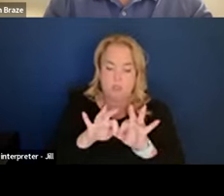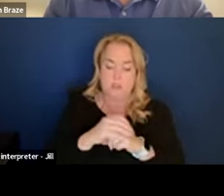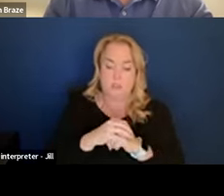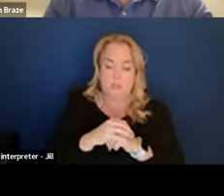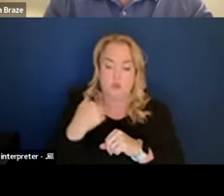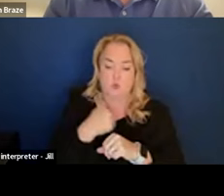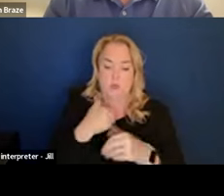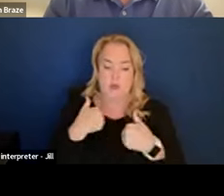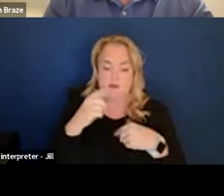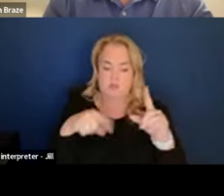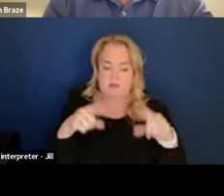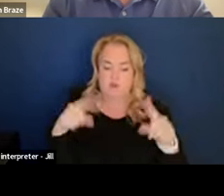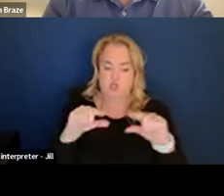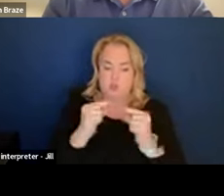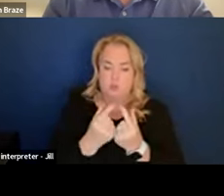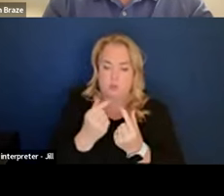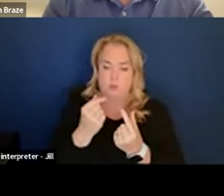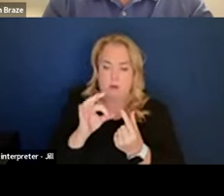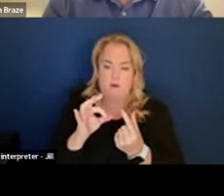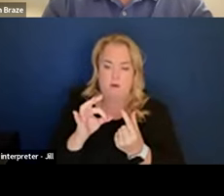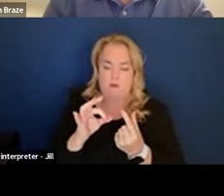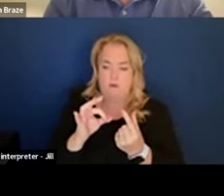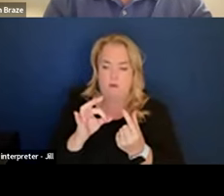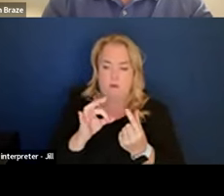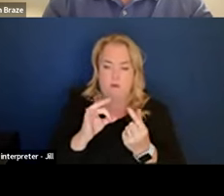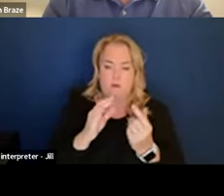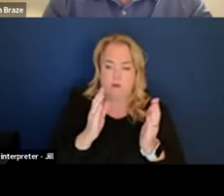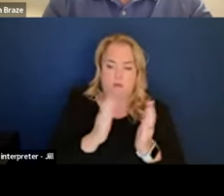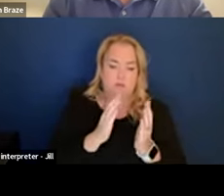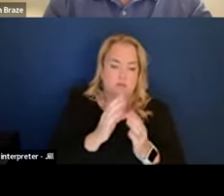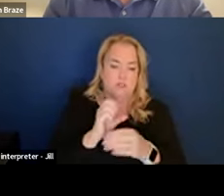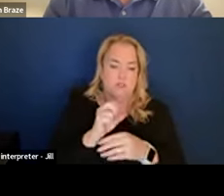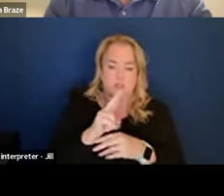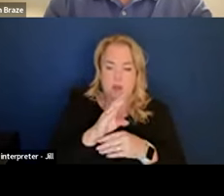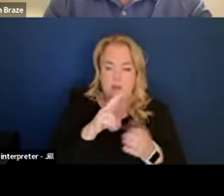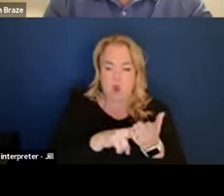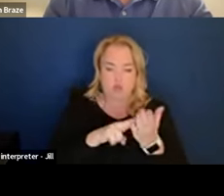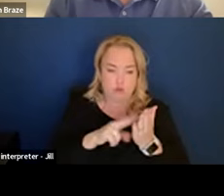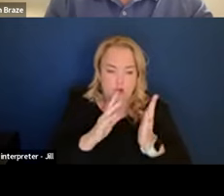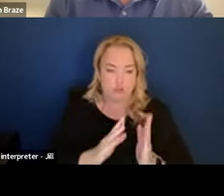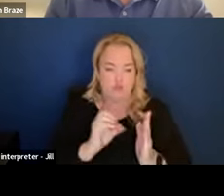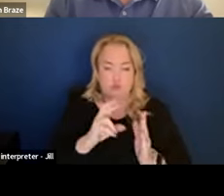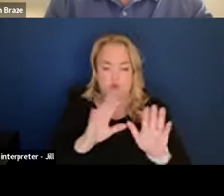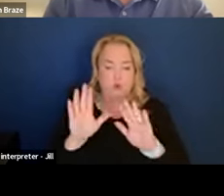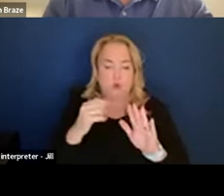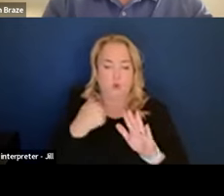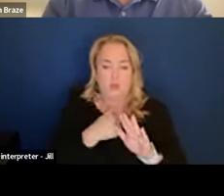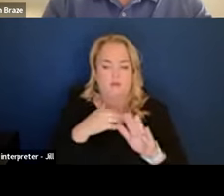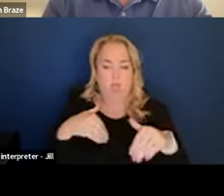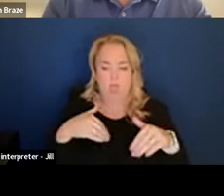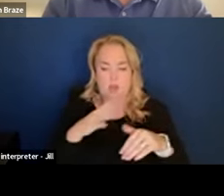we have a very diverse group of primes and we have some smaller subcontractors. It's not something that we've talked to